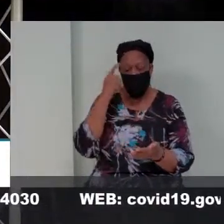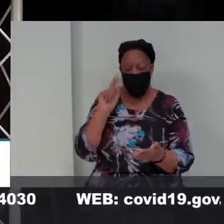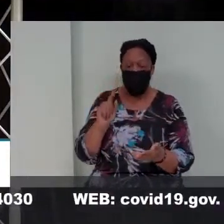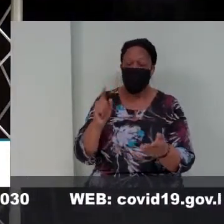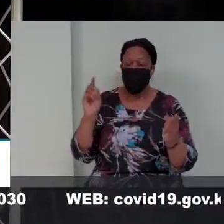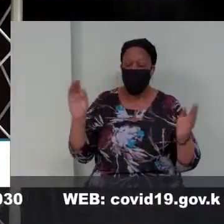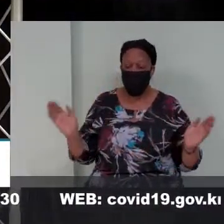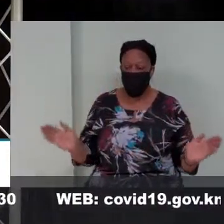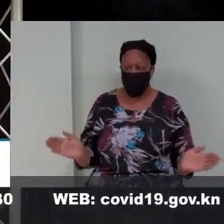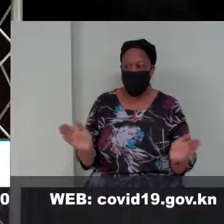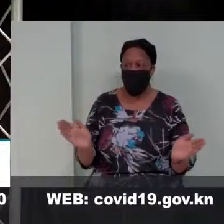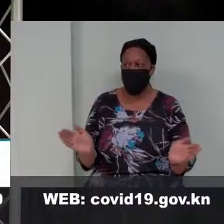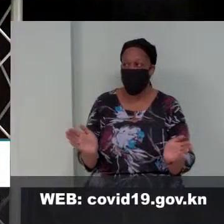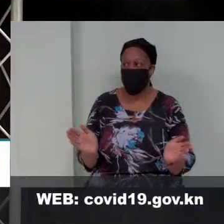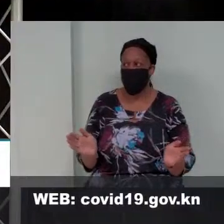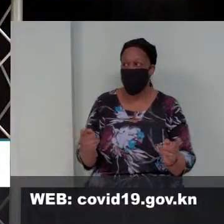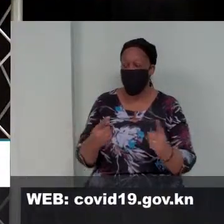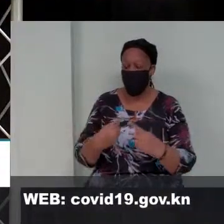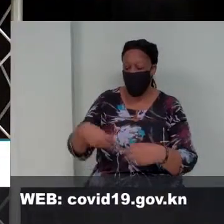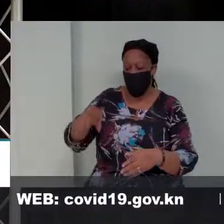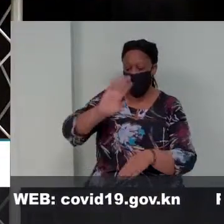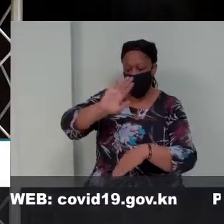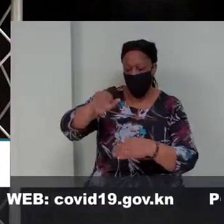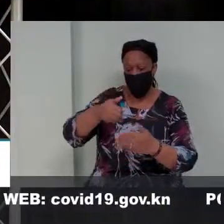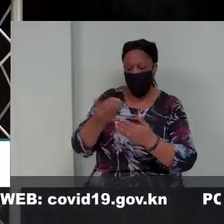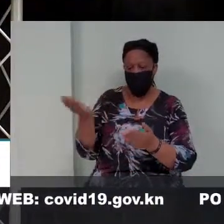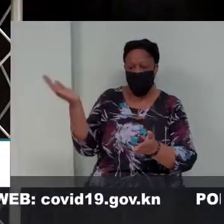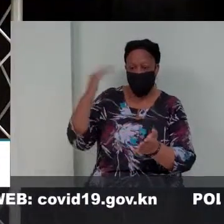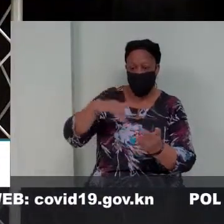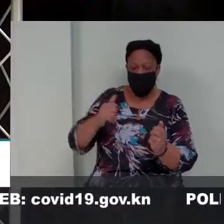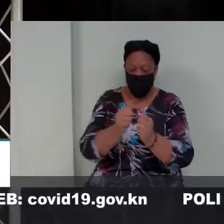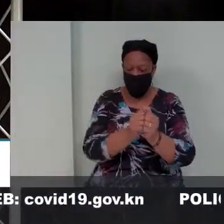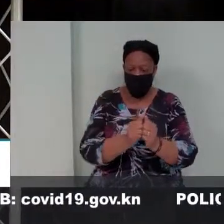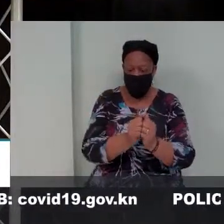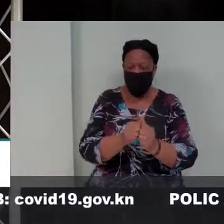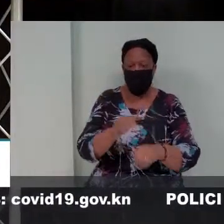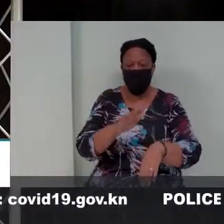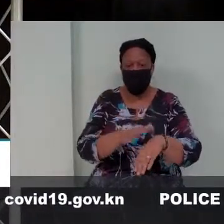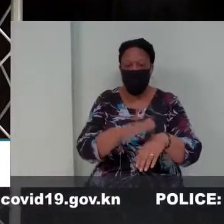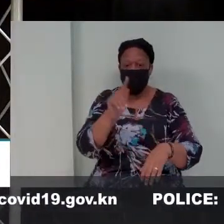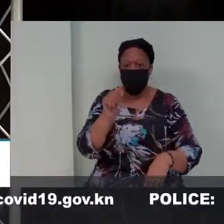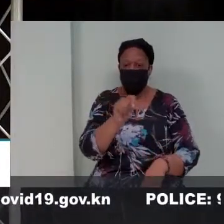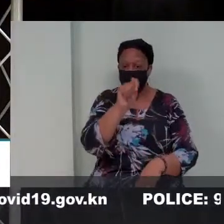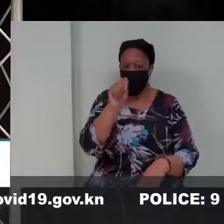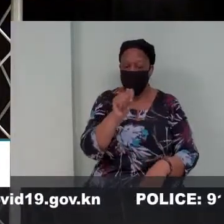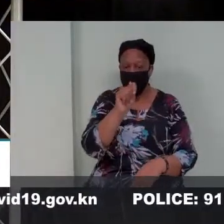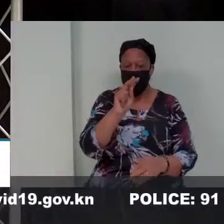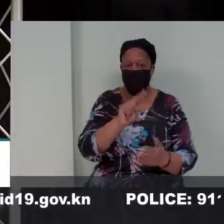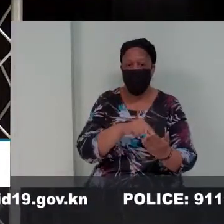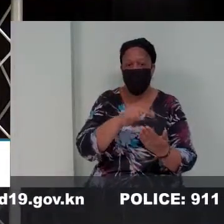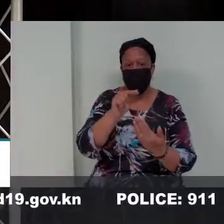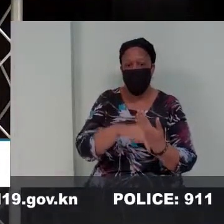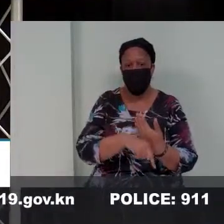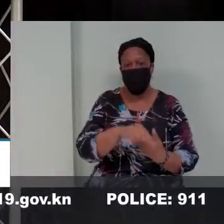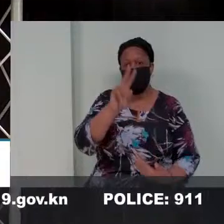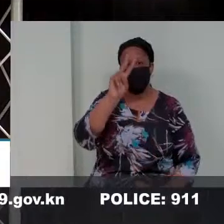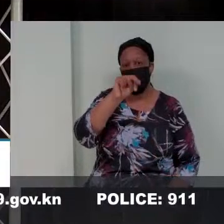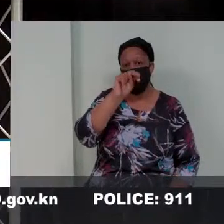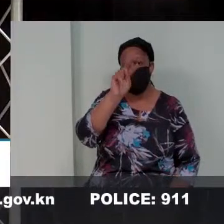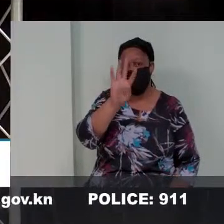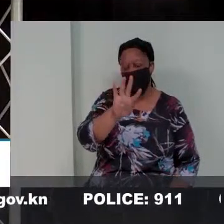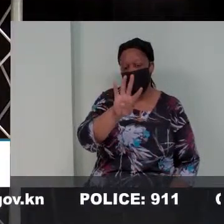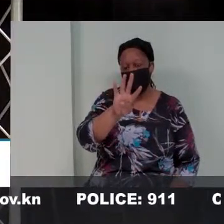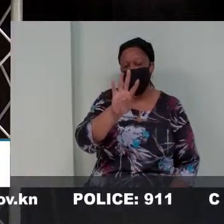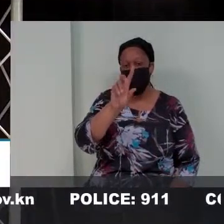an in-person commencement ceremony on Tuesday, November 24th,